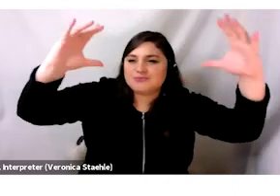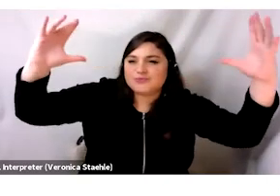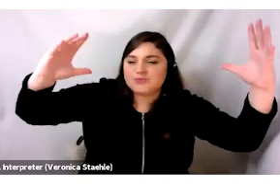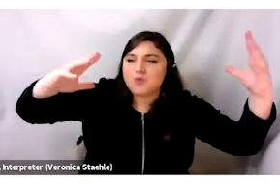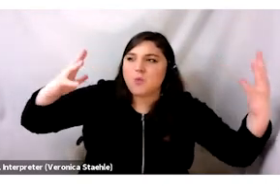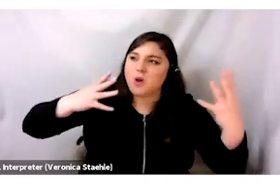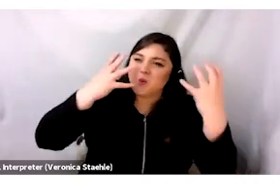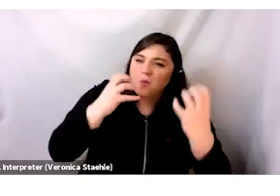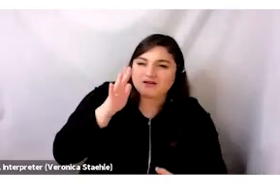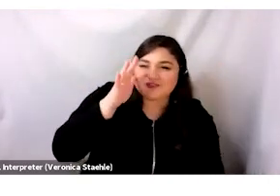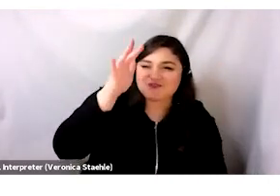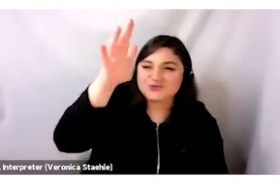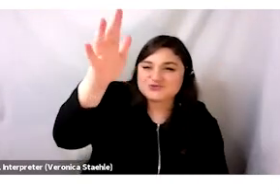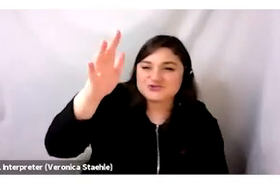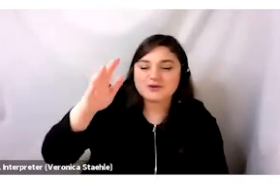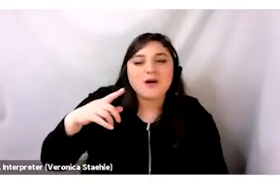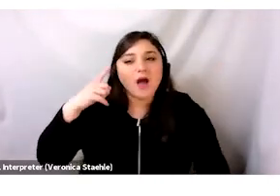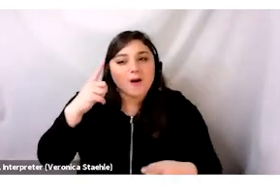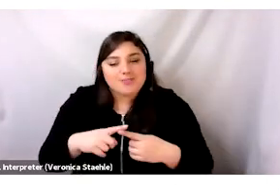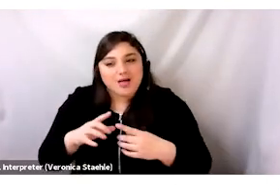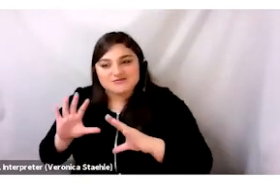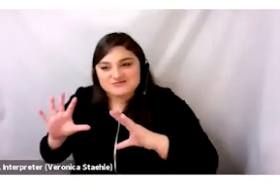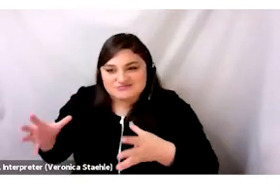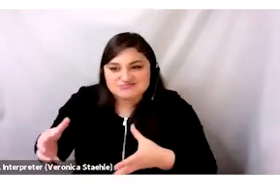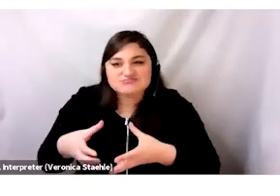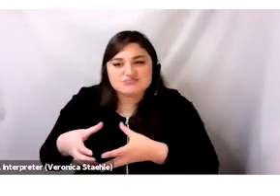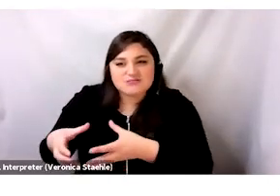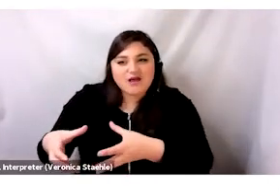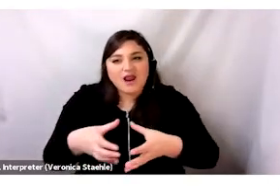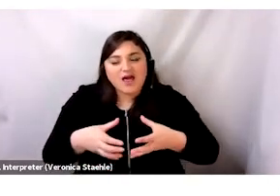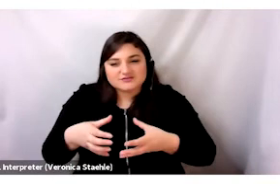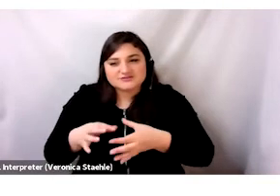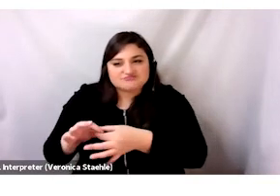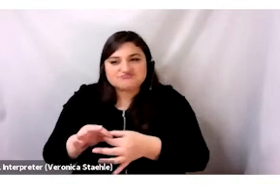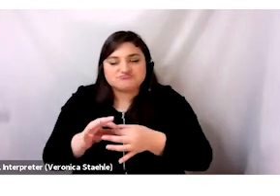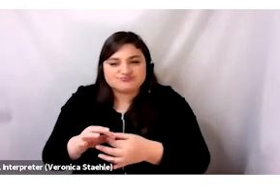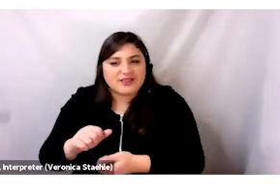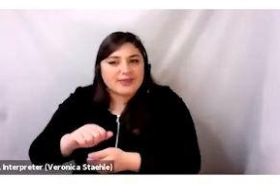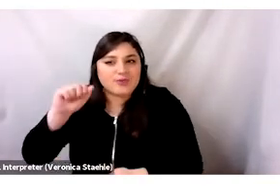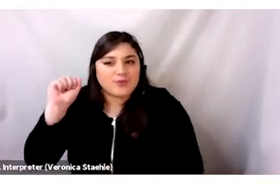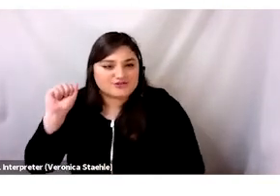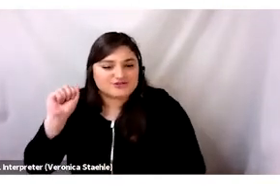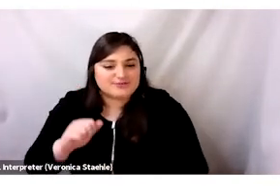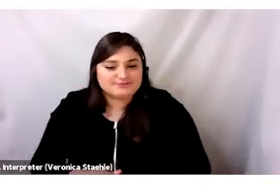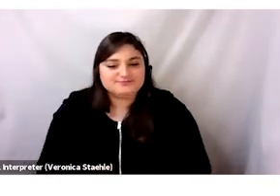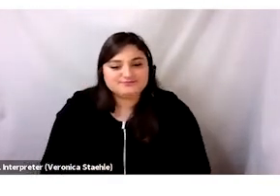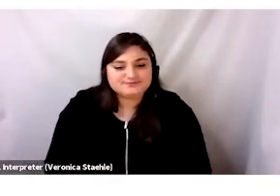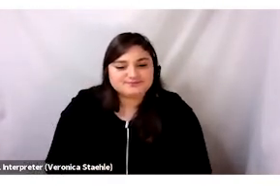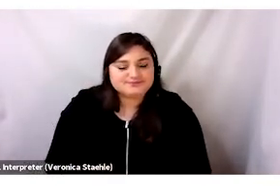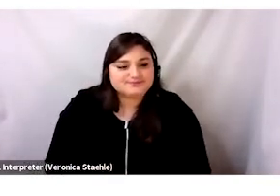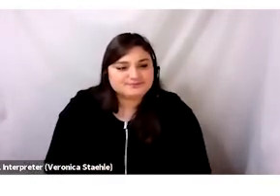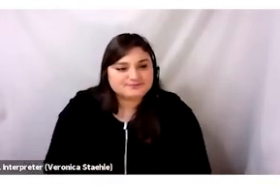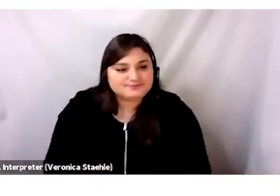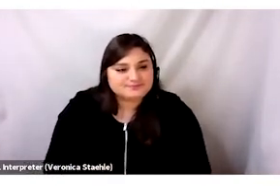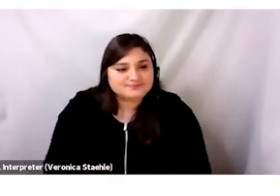and also collective liberation. The next question also says books on engaged Buddhism.